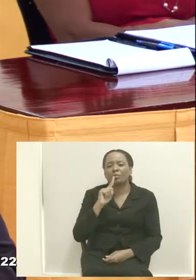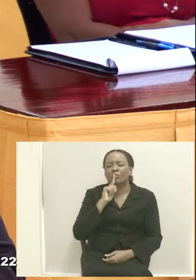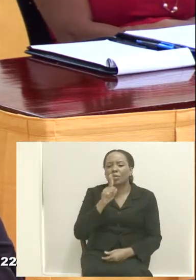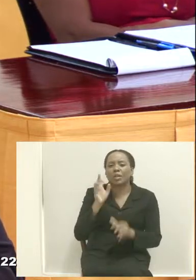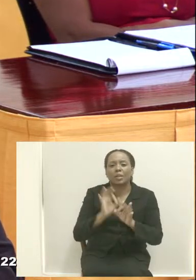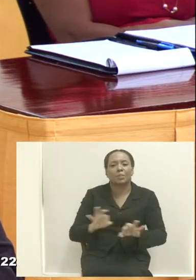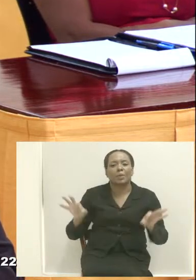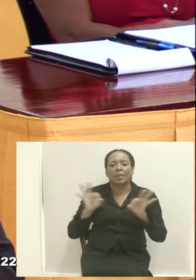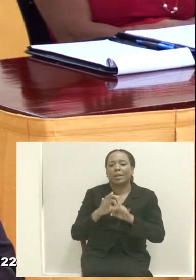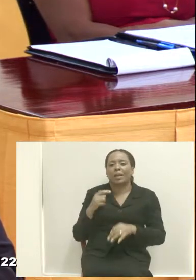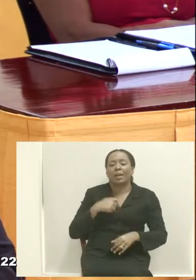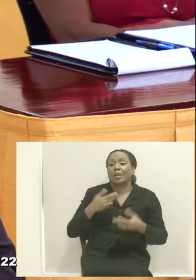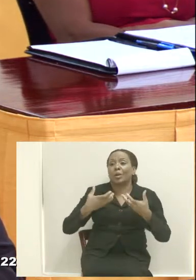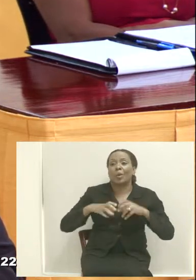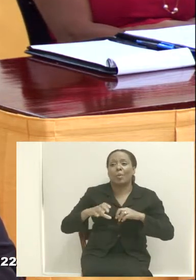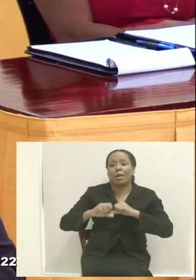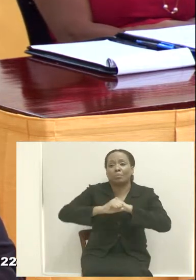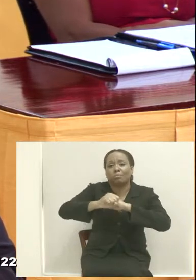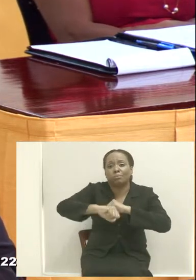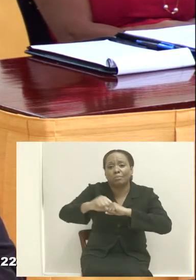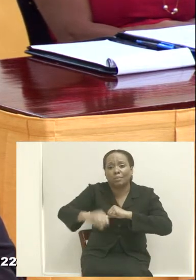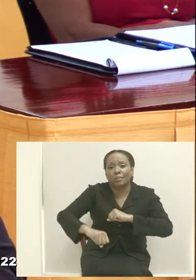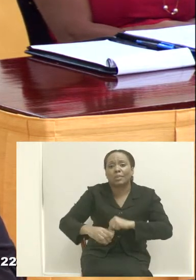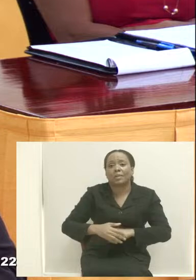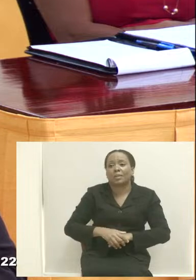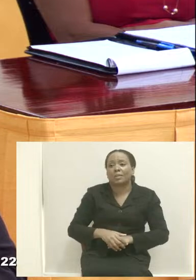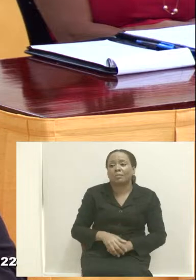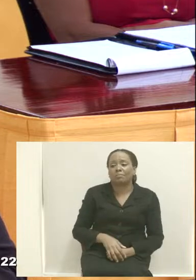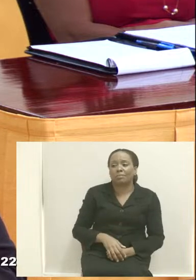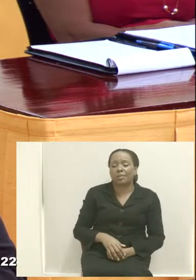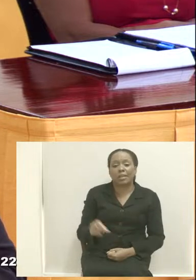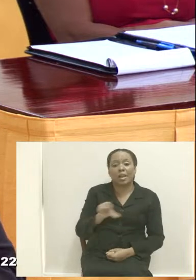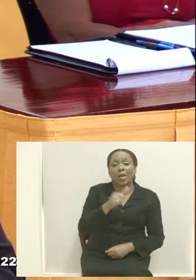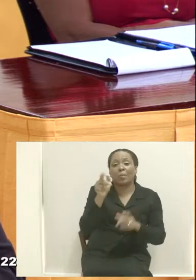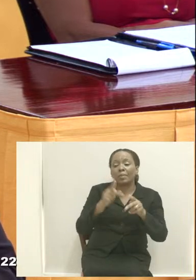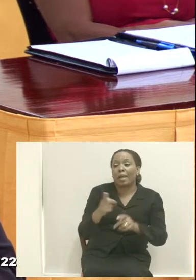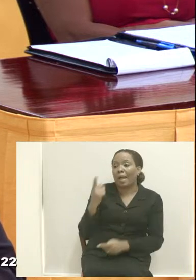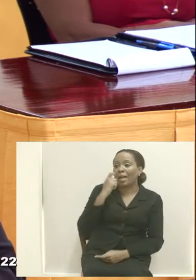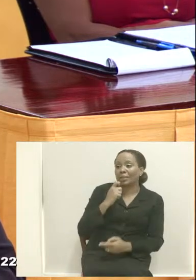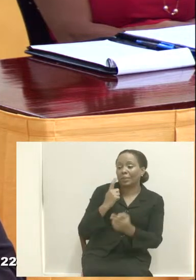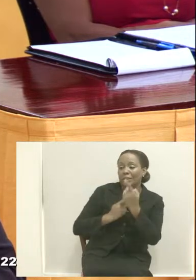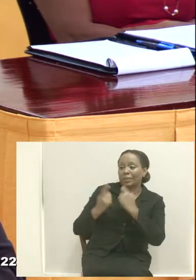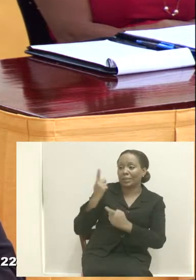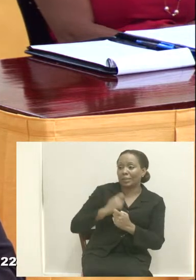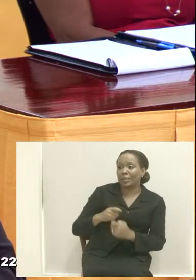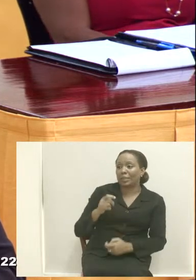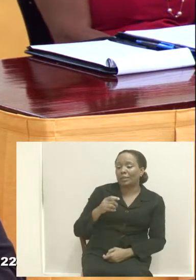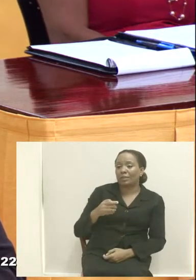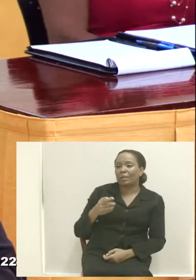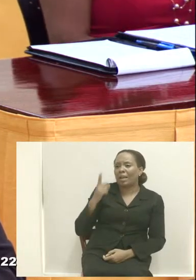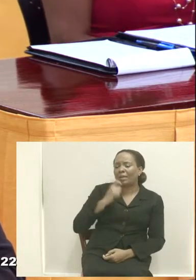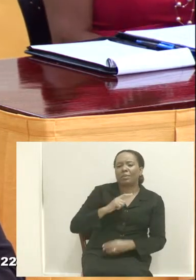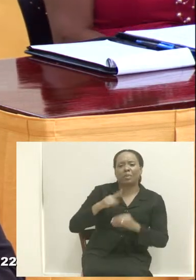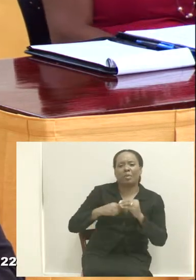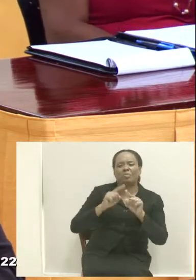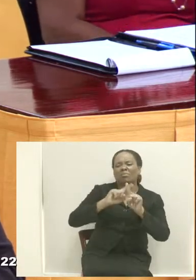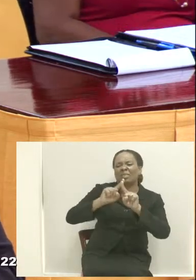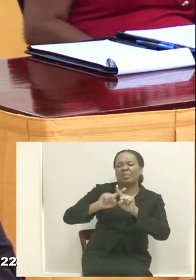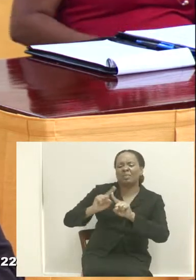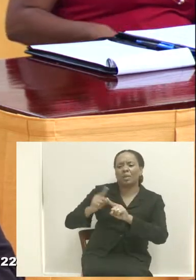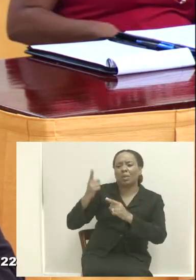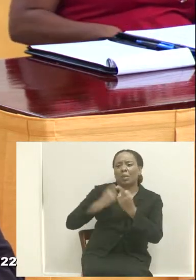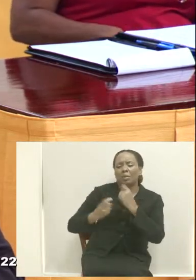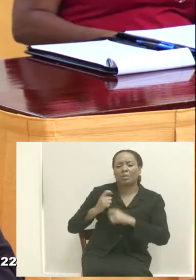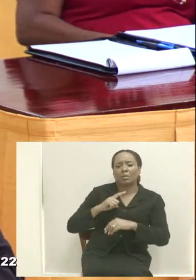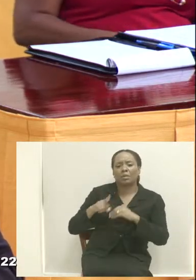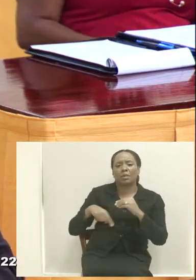of questions. I think he also spoke to the electronic single window. And clearly, that is an exercise